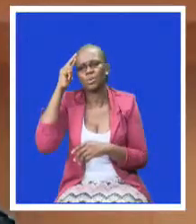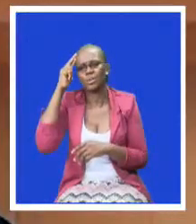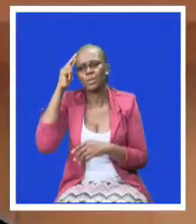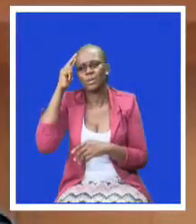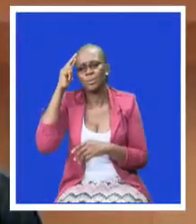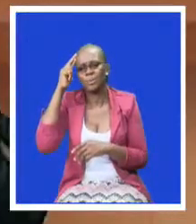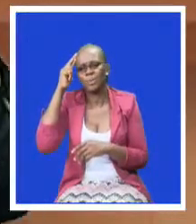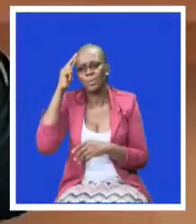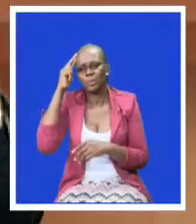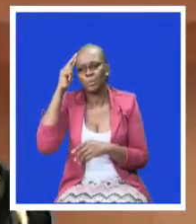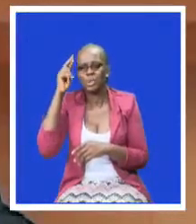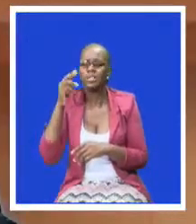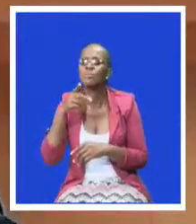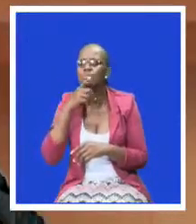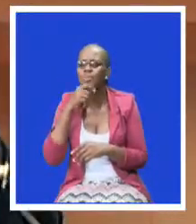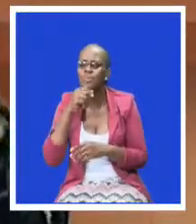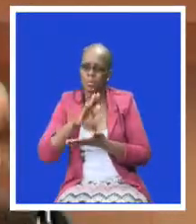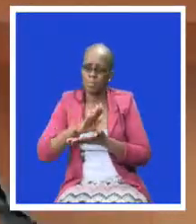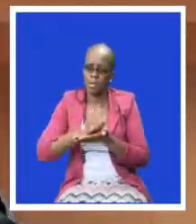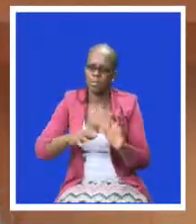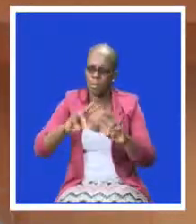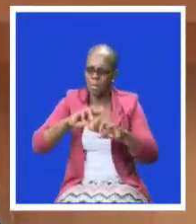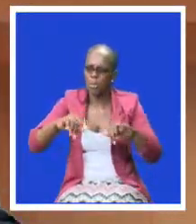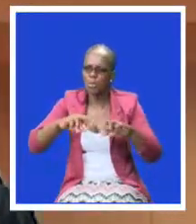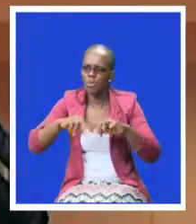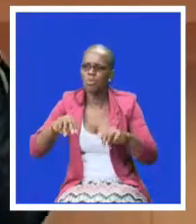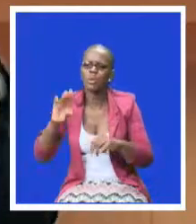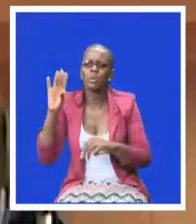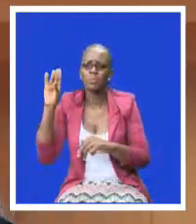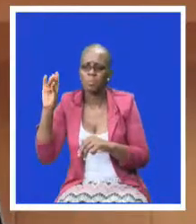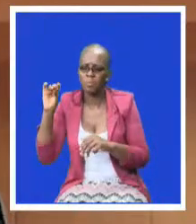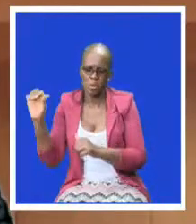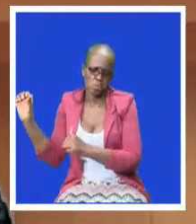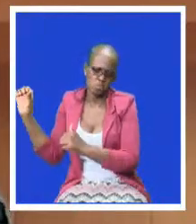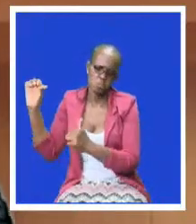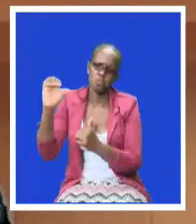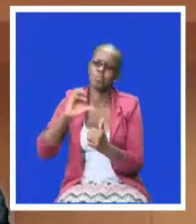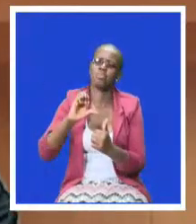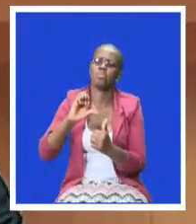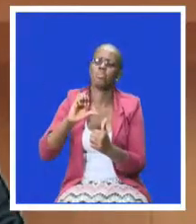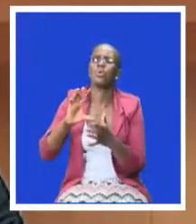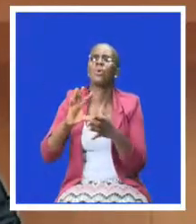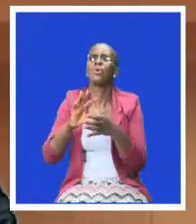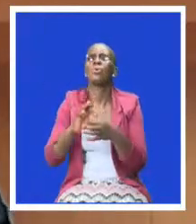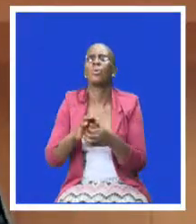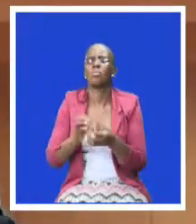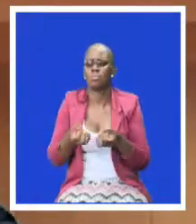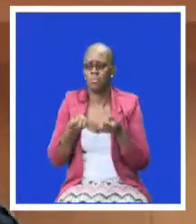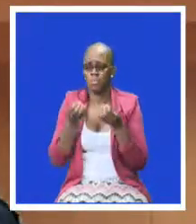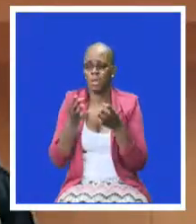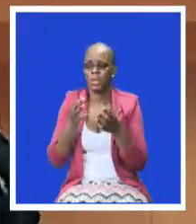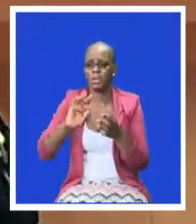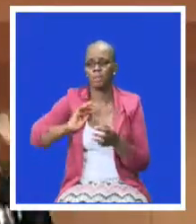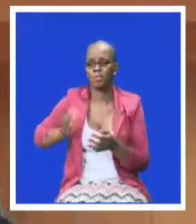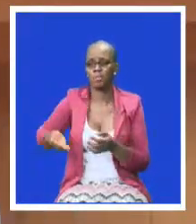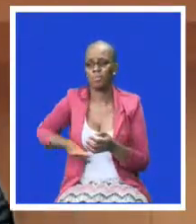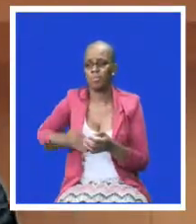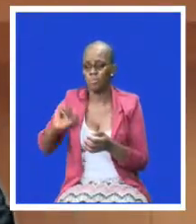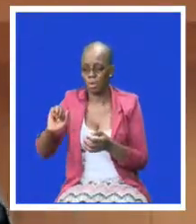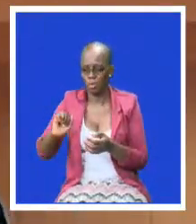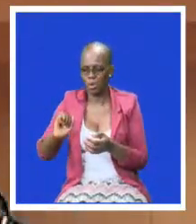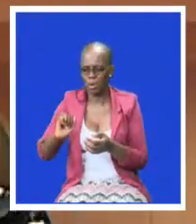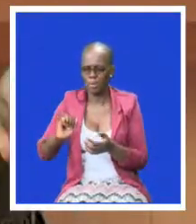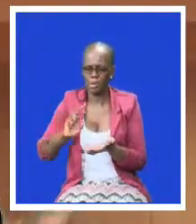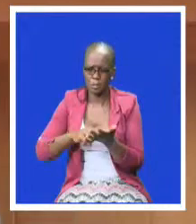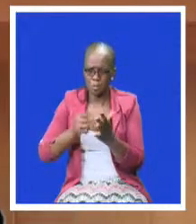at home, and then the women will prepare with the wild plants and fruits and roots, and they will eat